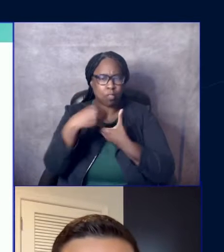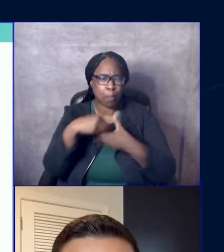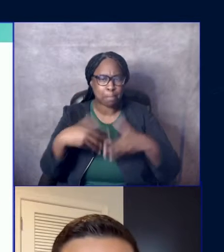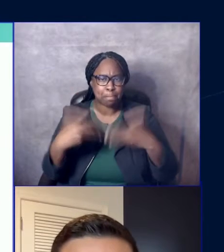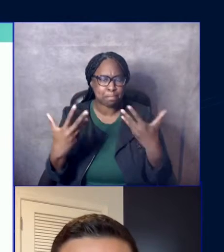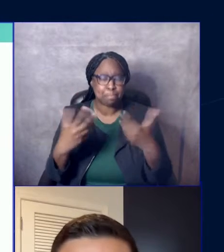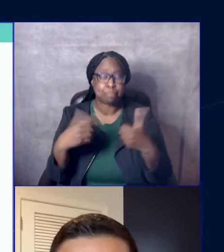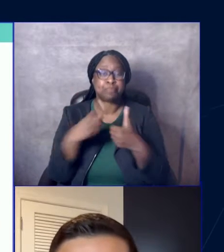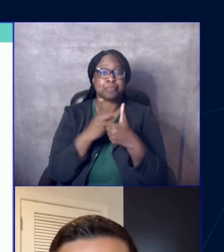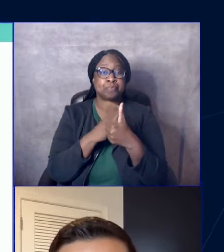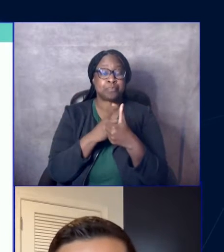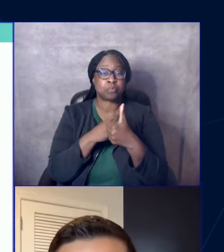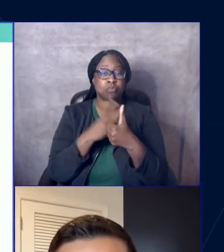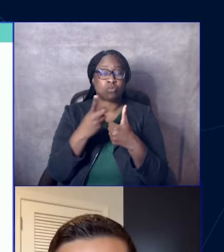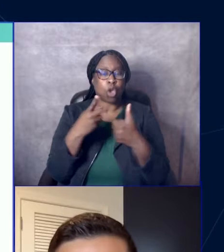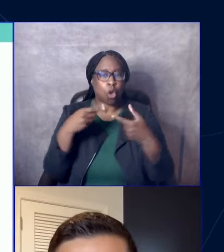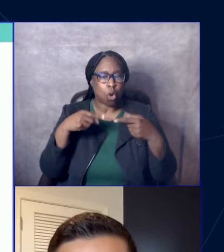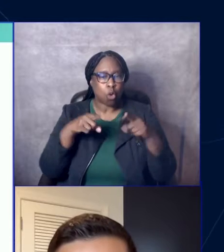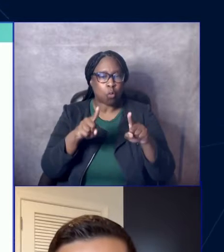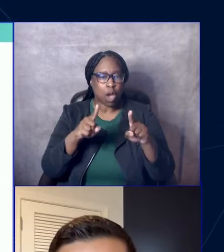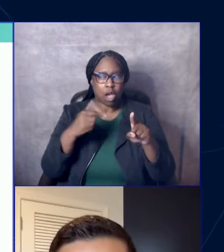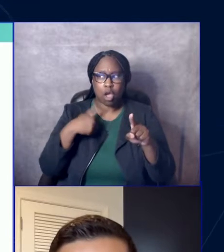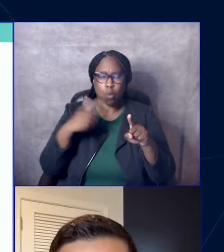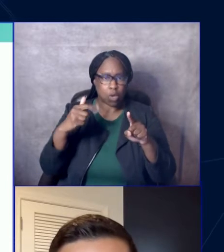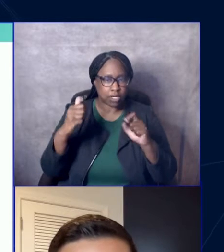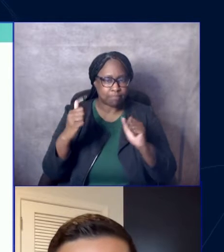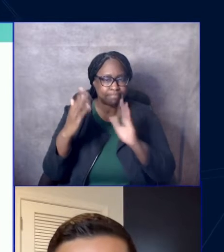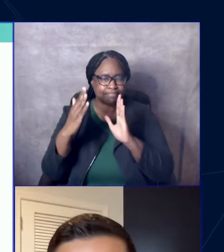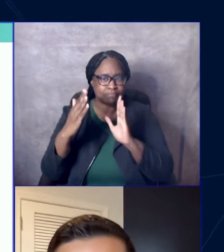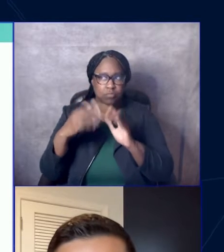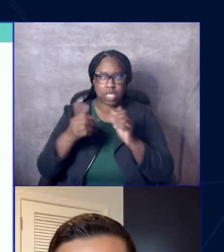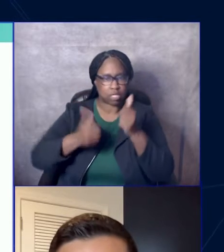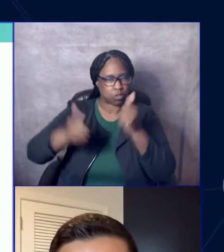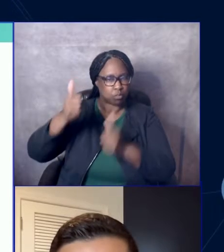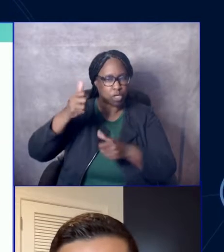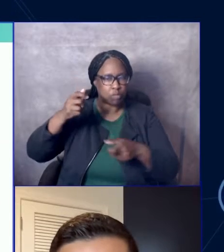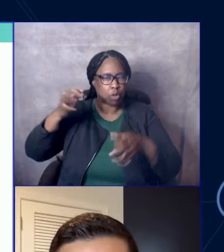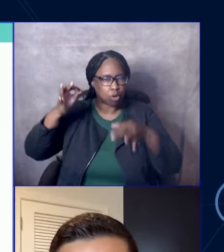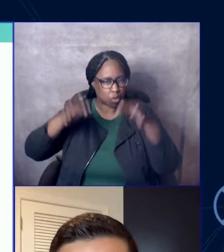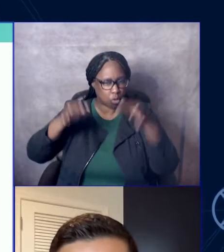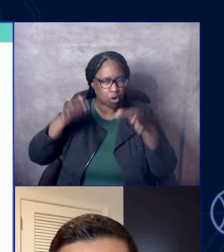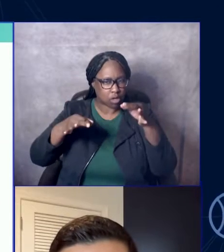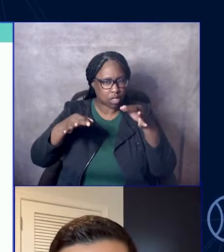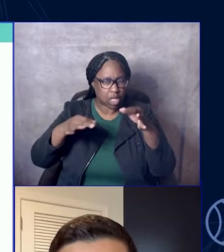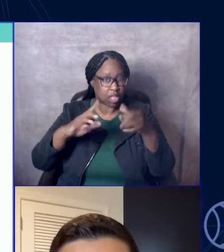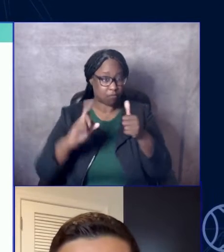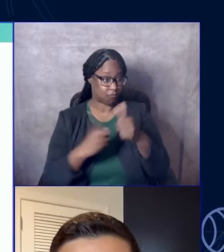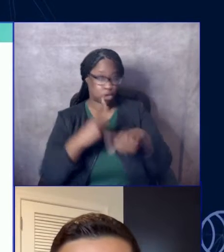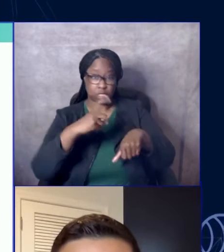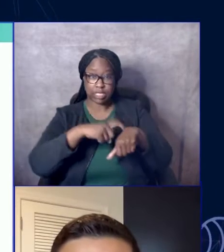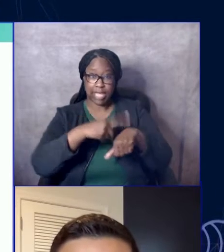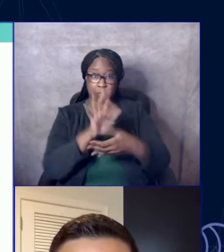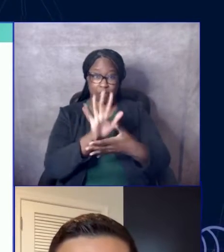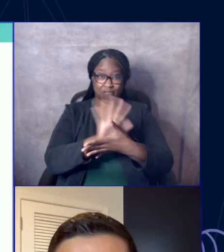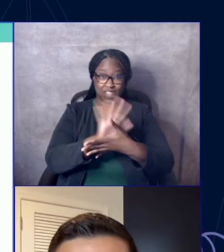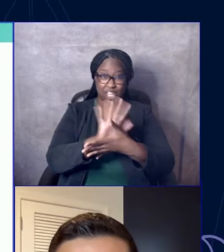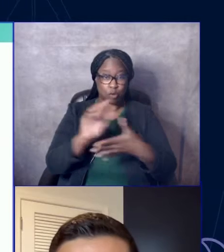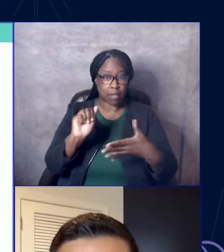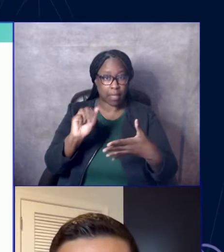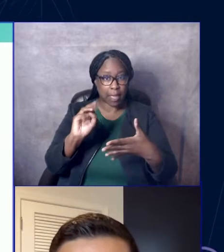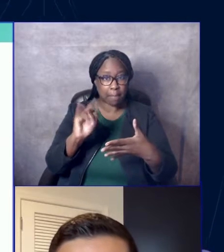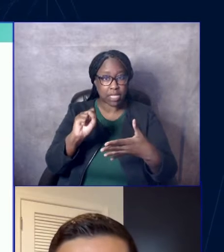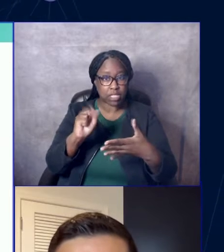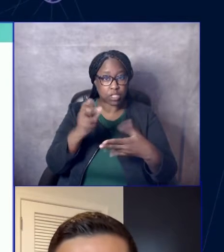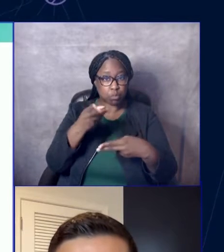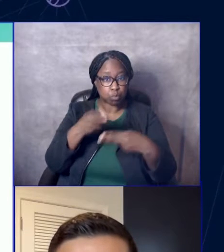we were disrupting at the Supreme Court with, the first of its kind video amicus brief, like Bruna mentioned earlier, part of the